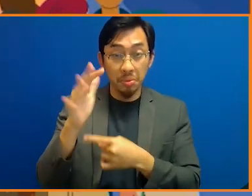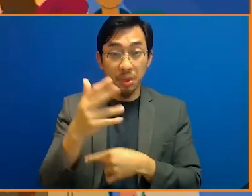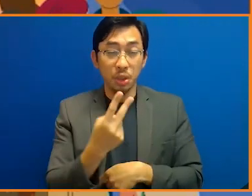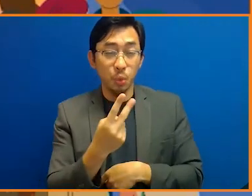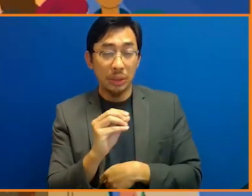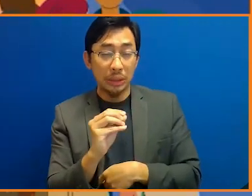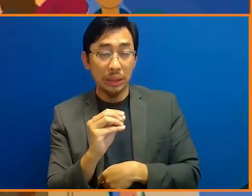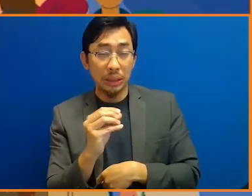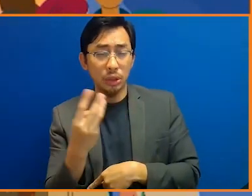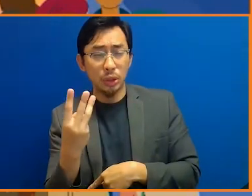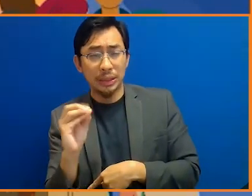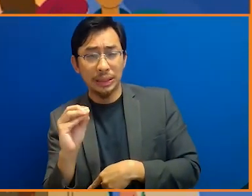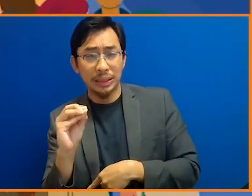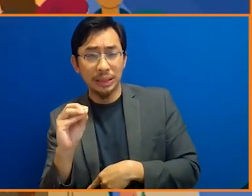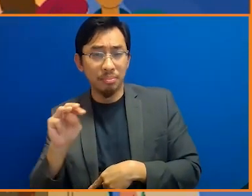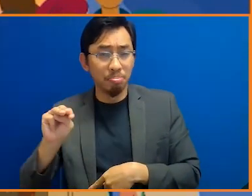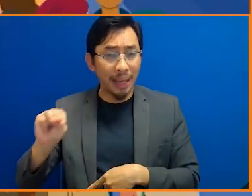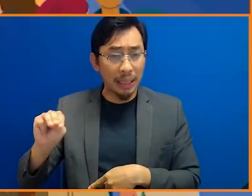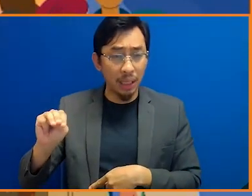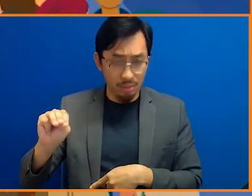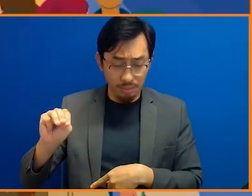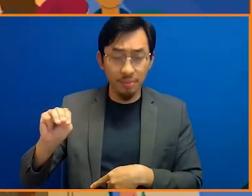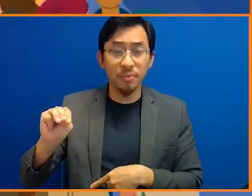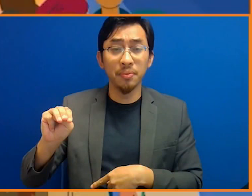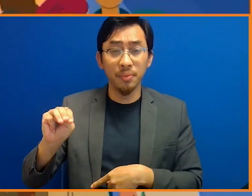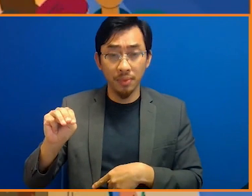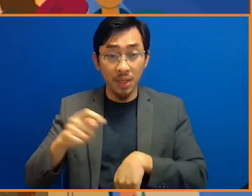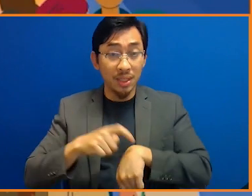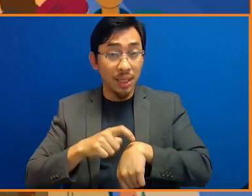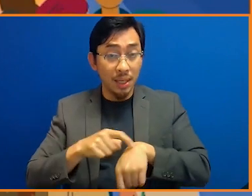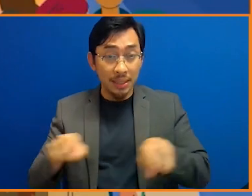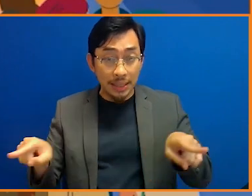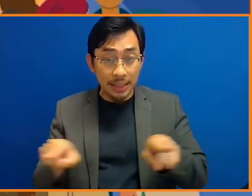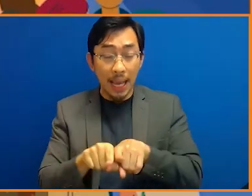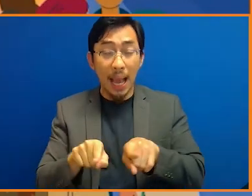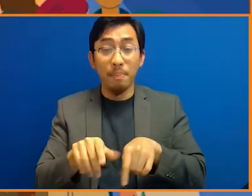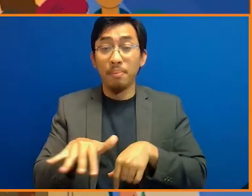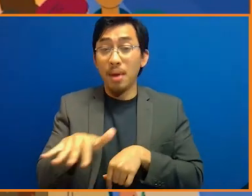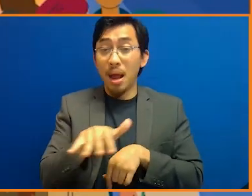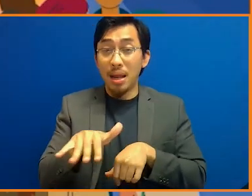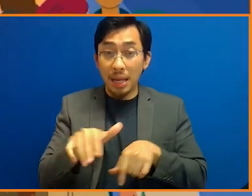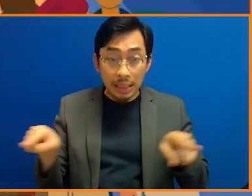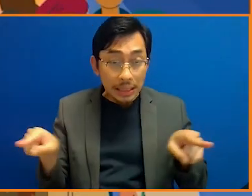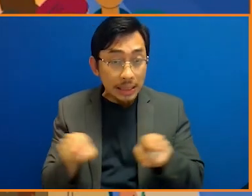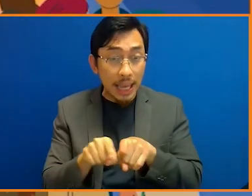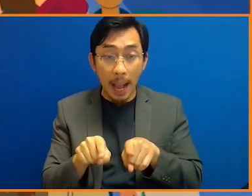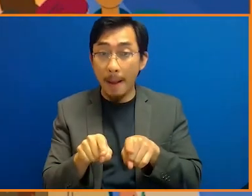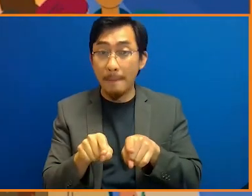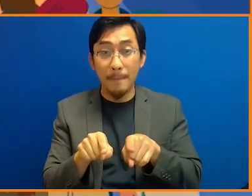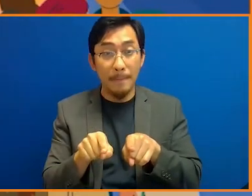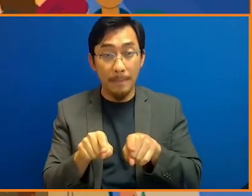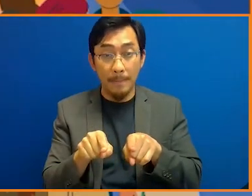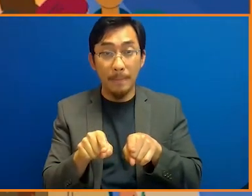part, where it was like 20 or 30 meters. But at the same time, in the same area,